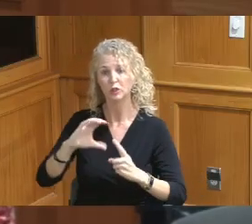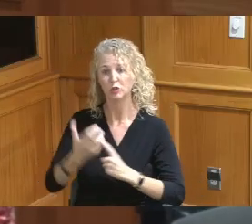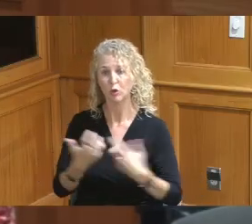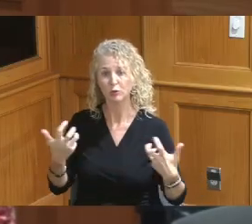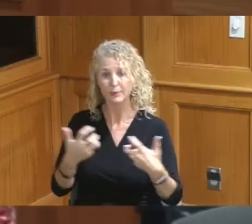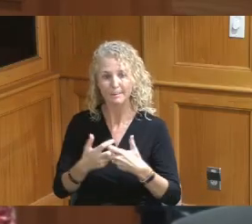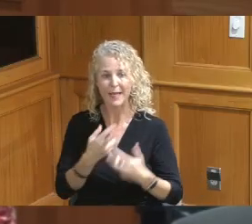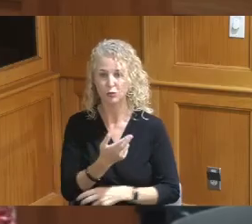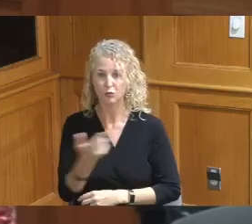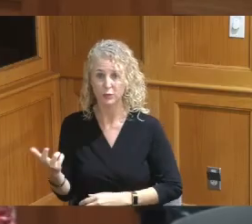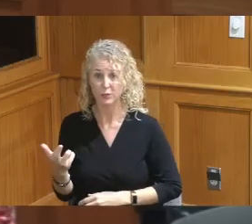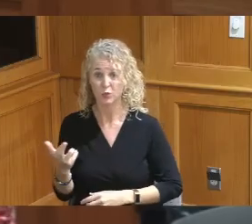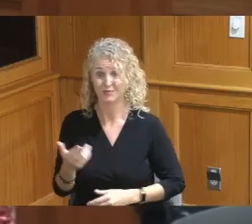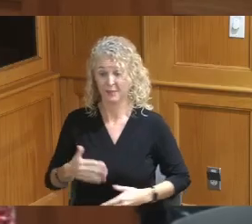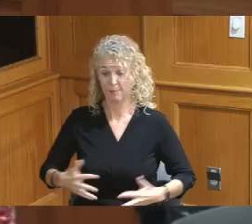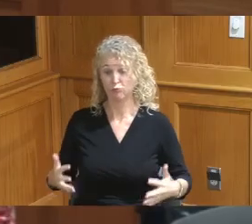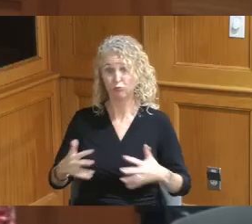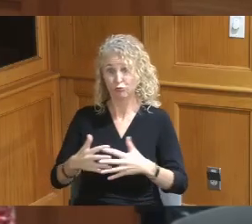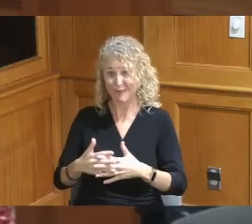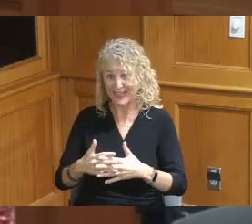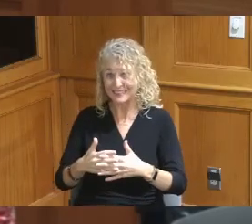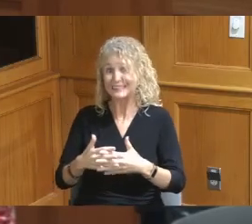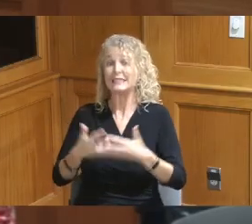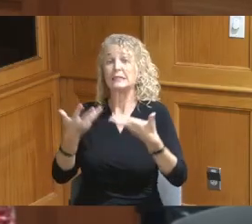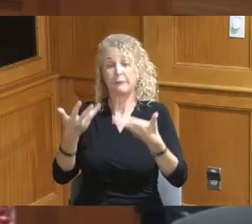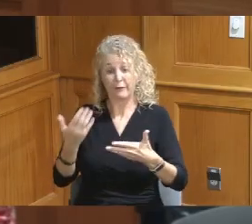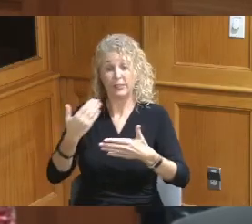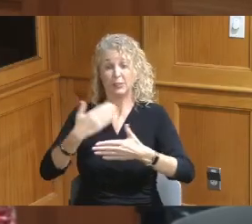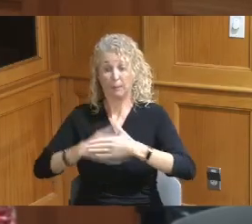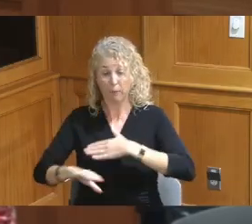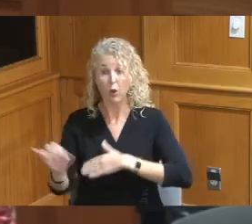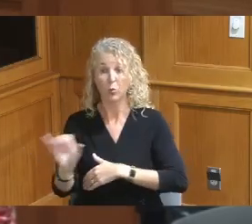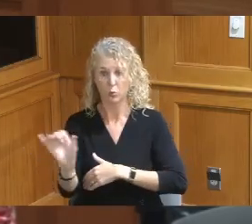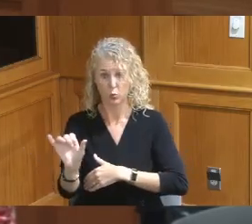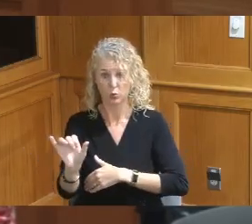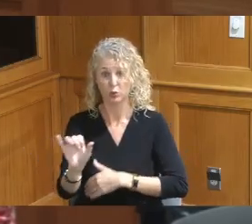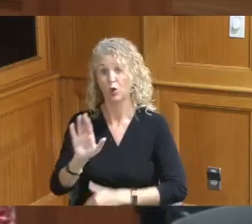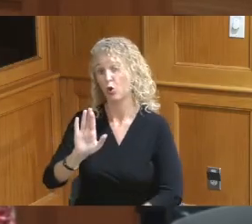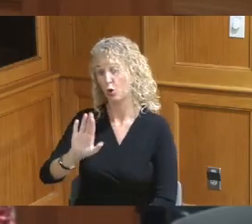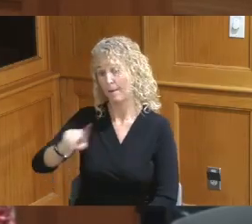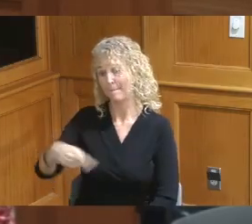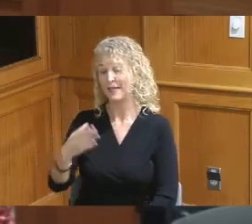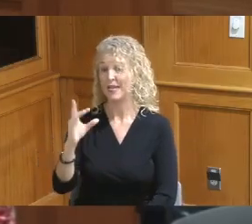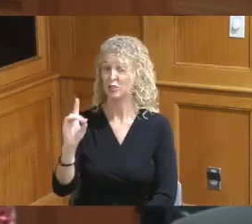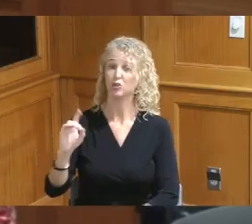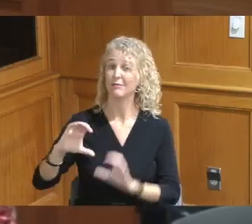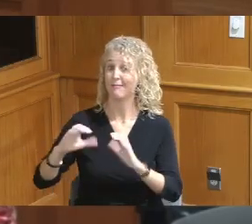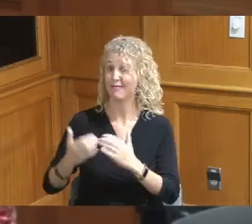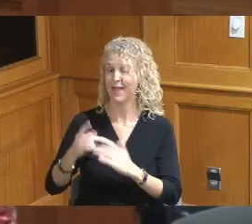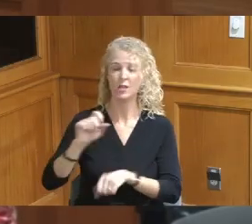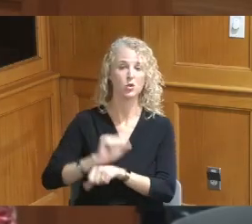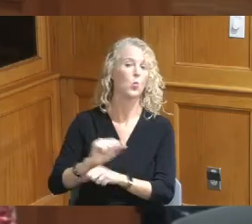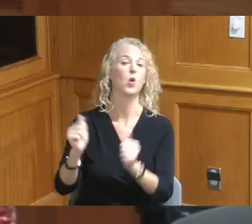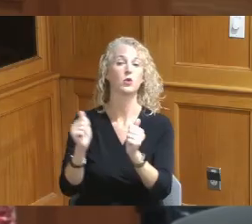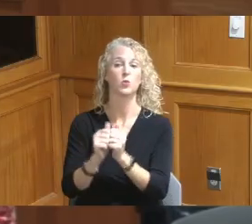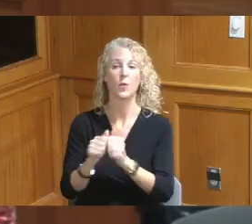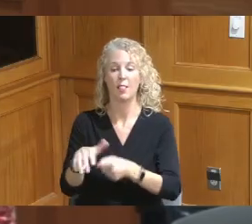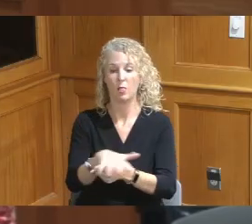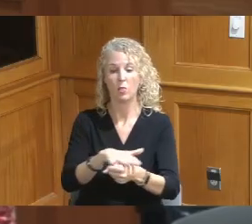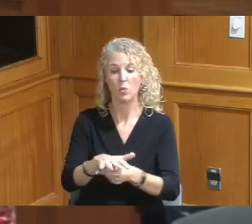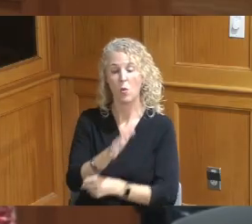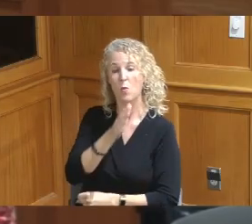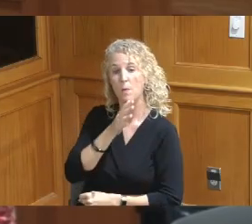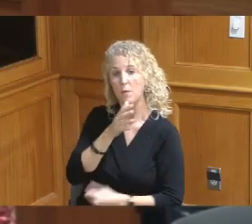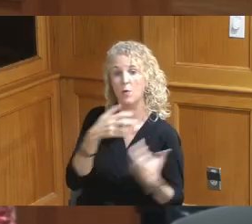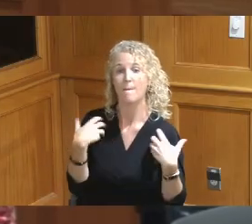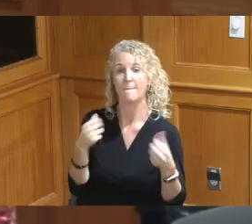resources during pregnancy and postpartum. And through her doctoral capstone, Joy partners with local maternal